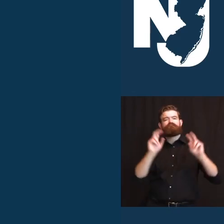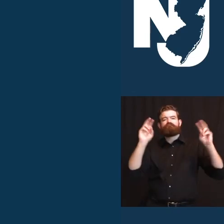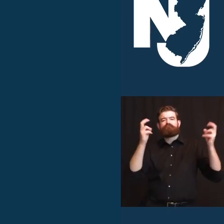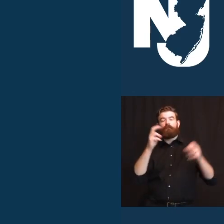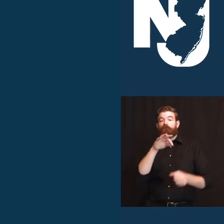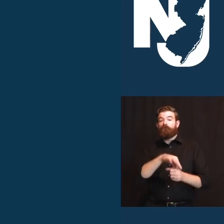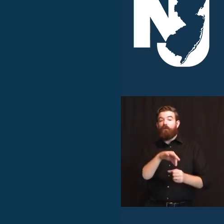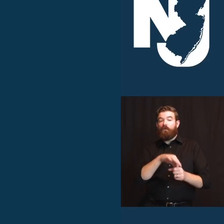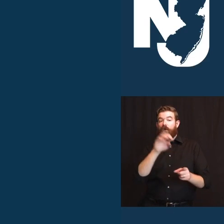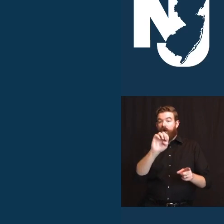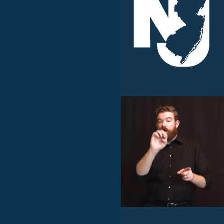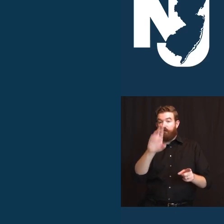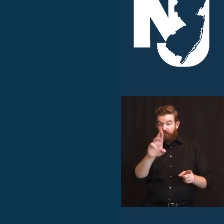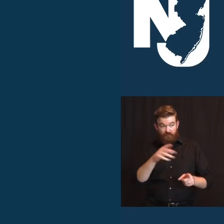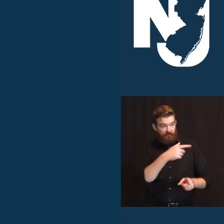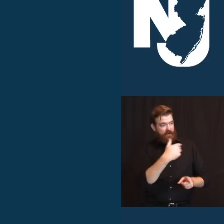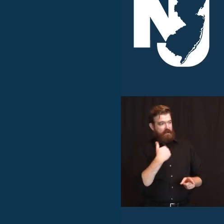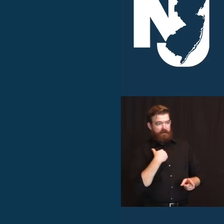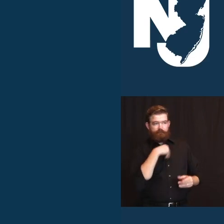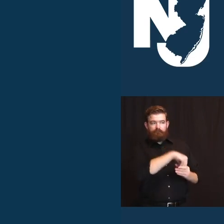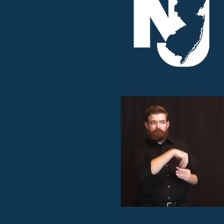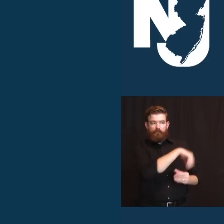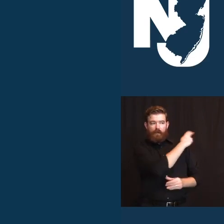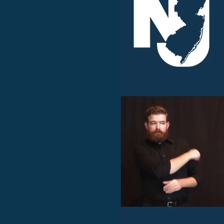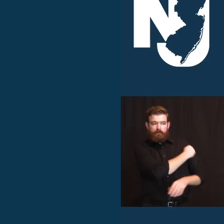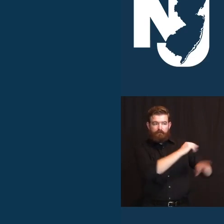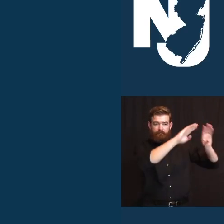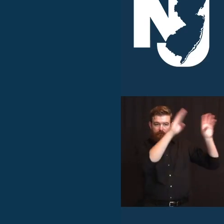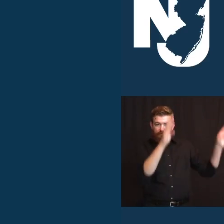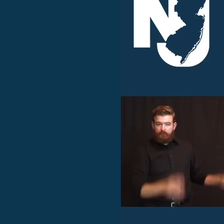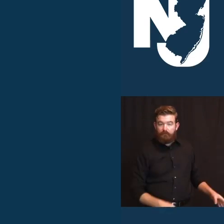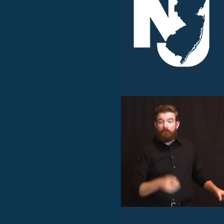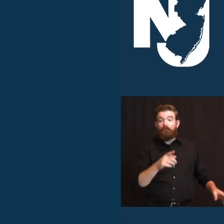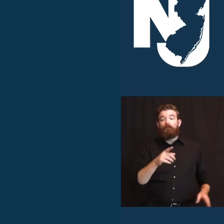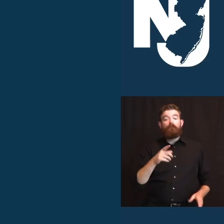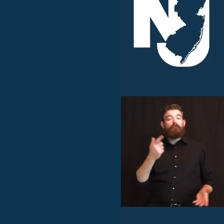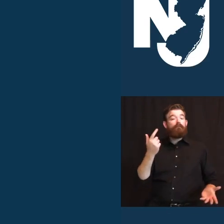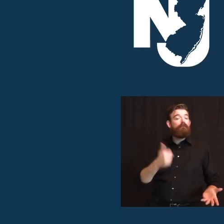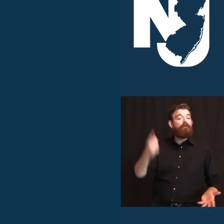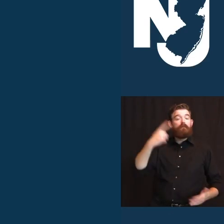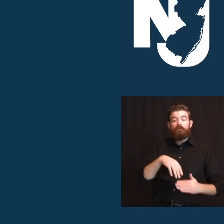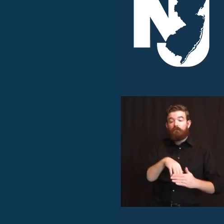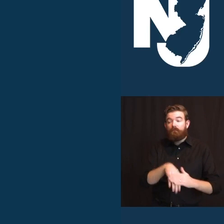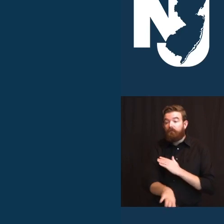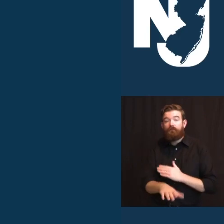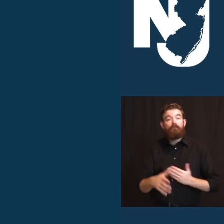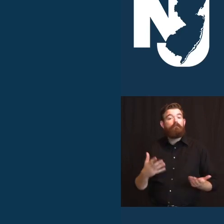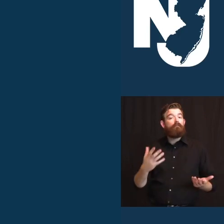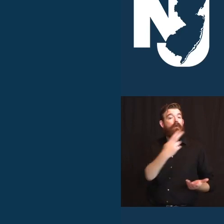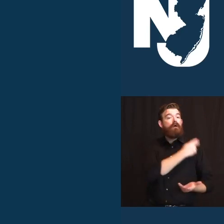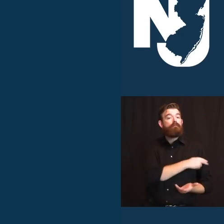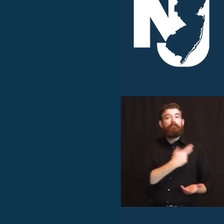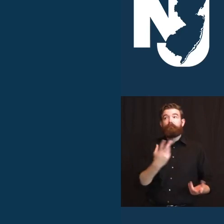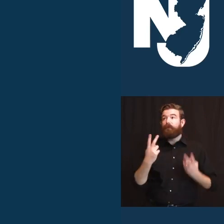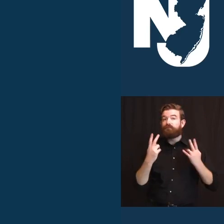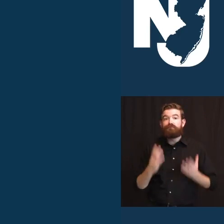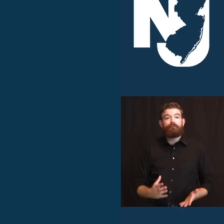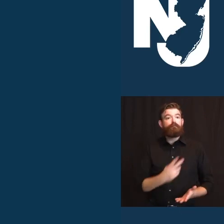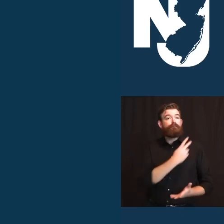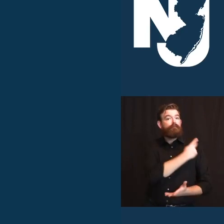The kiosk allows both patients and visitors to University Hospital to access an electronic portal that walks them through the